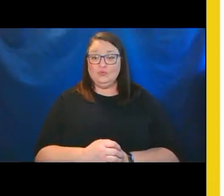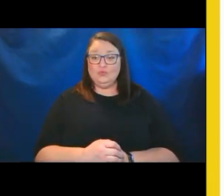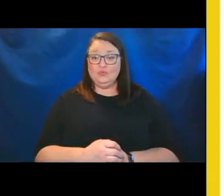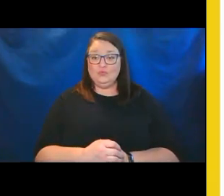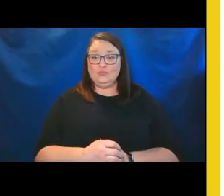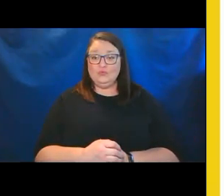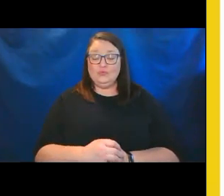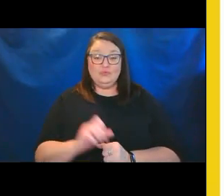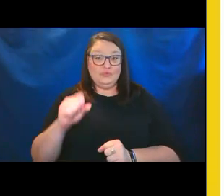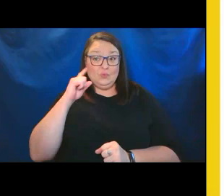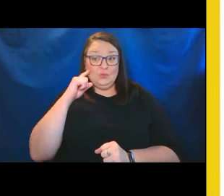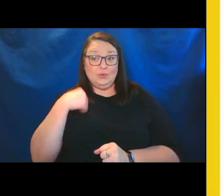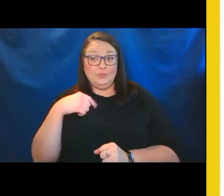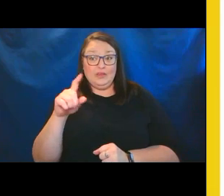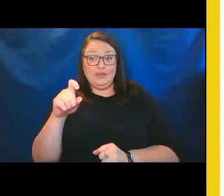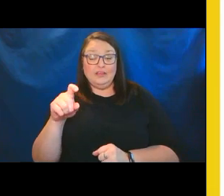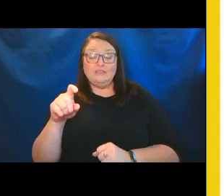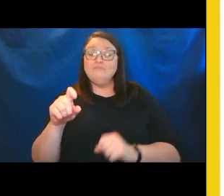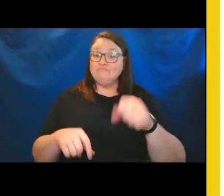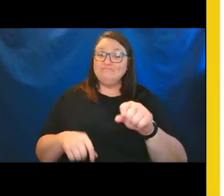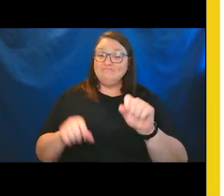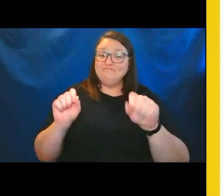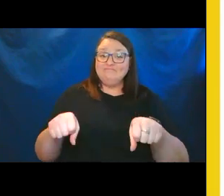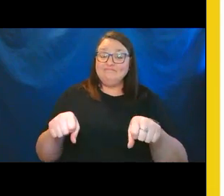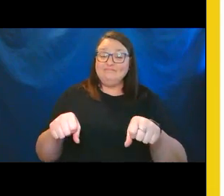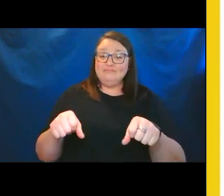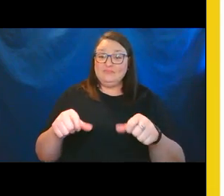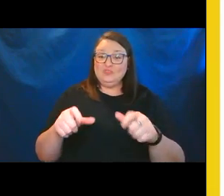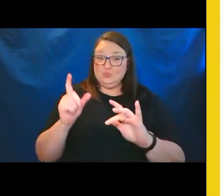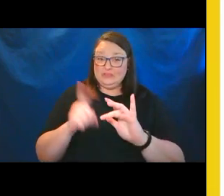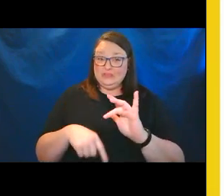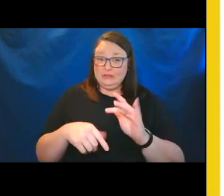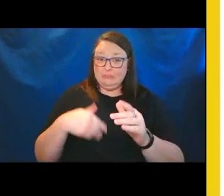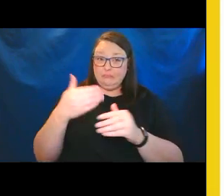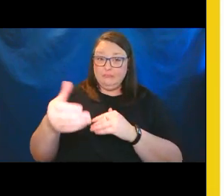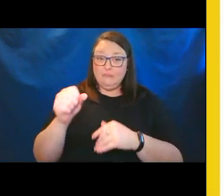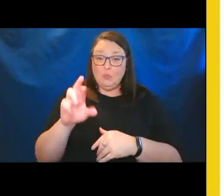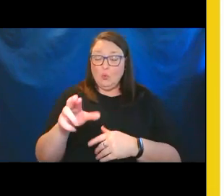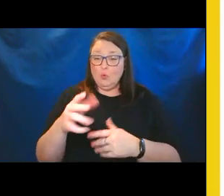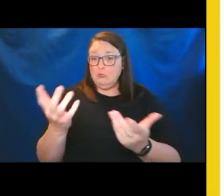Can you hear me? I can hear you fine. Should we skip ahead or?